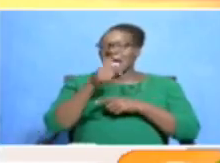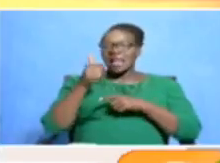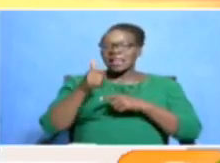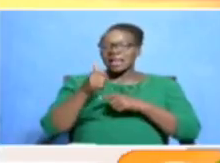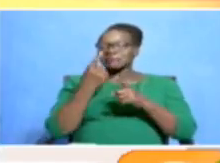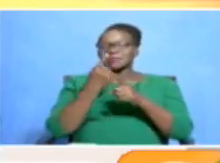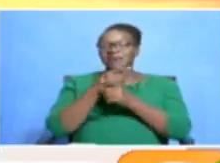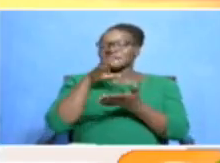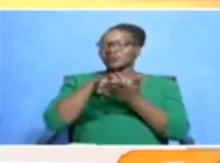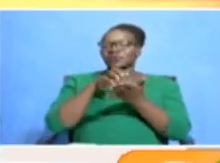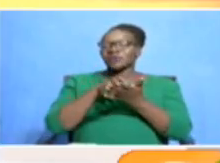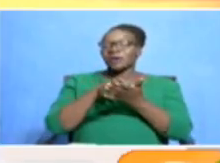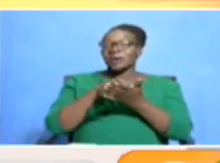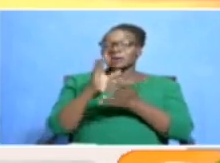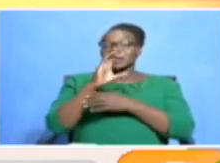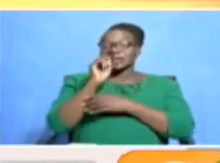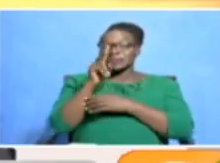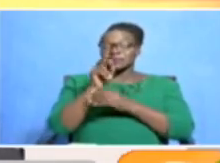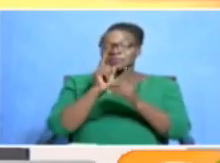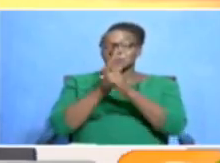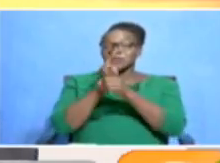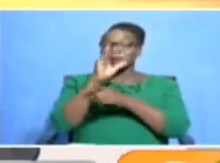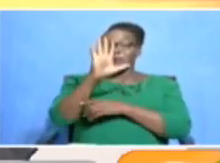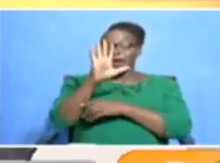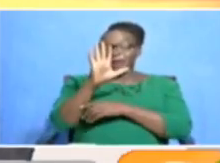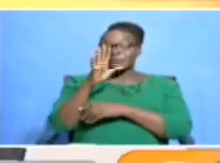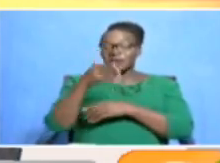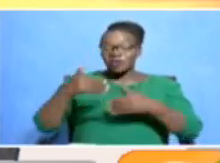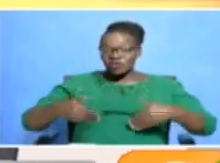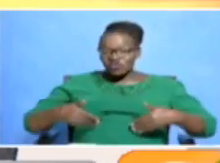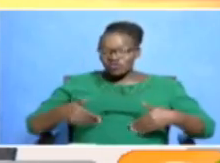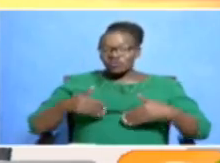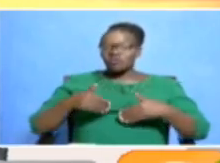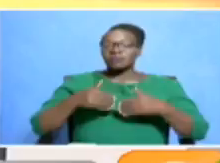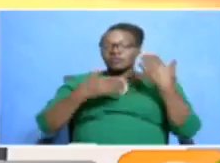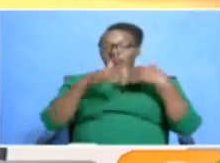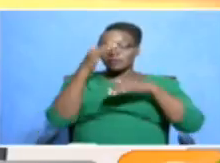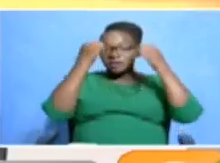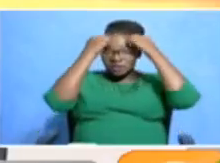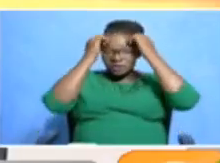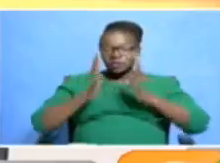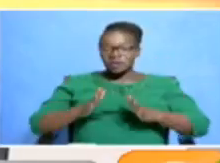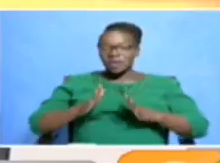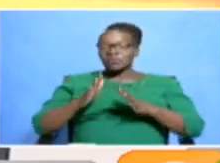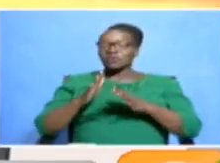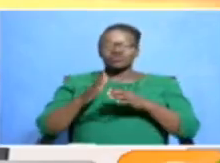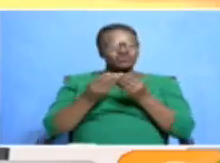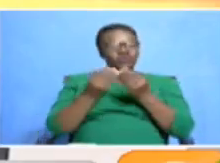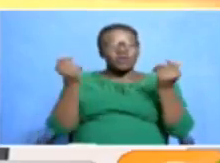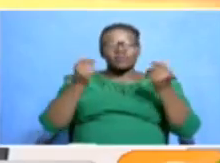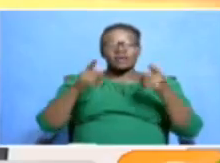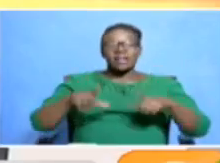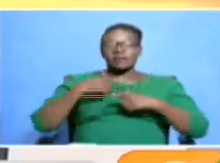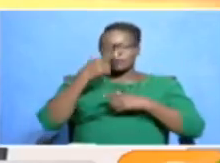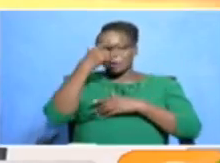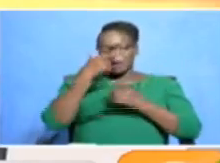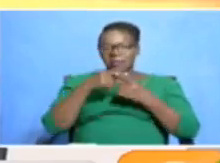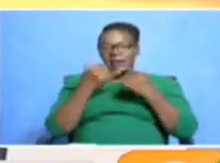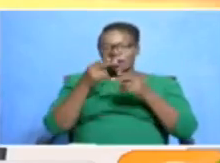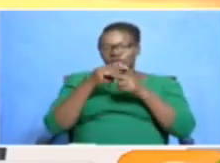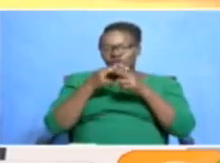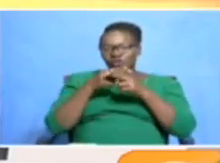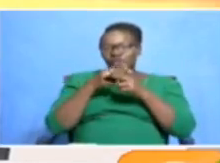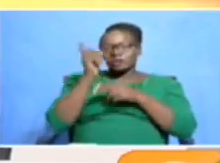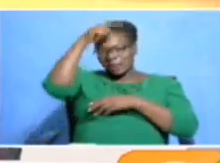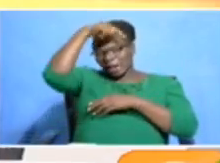up with a group of five young blind university students who have overcome the challenge of living without sight, and they are about to graduate from